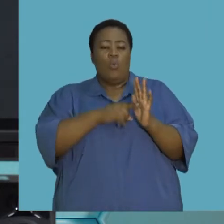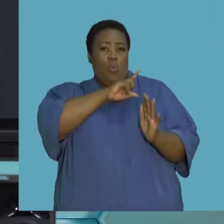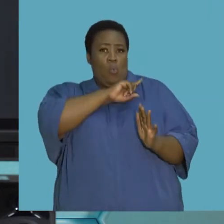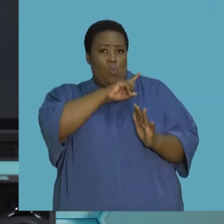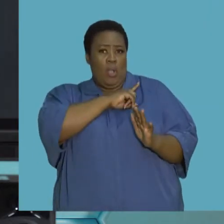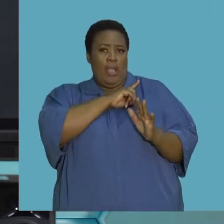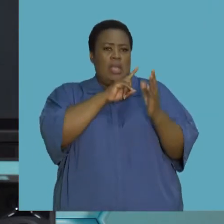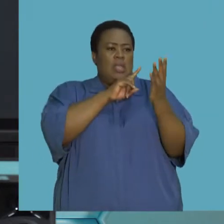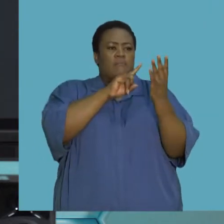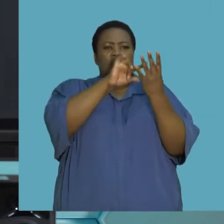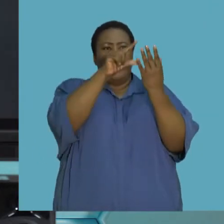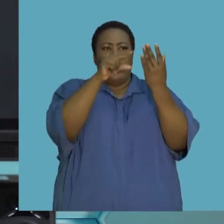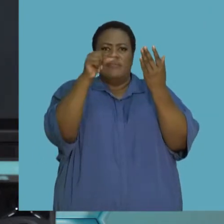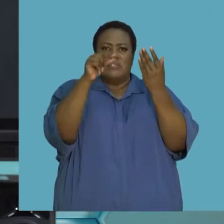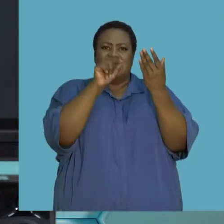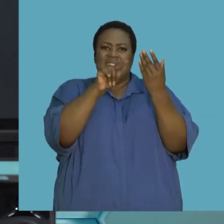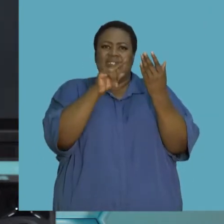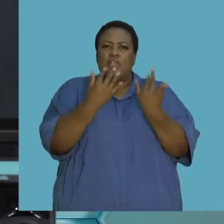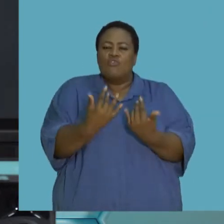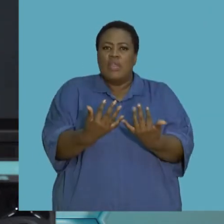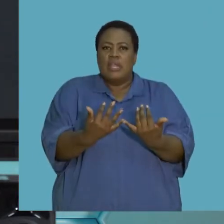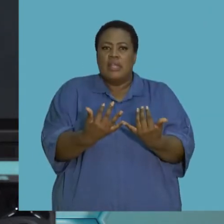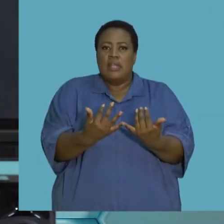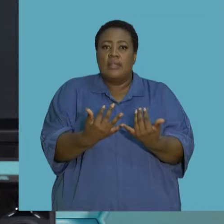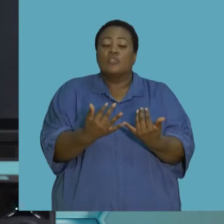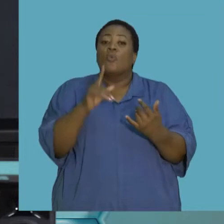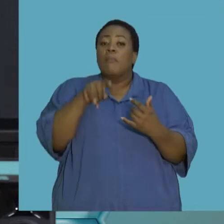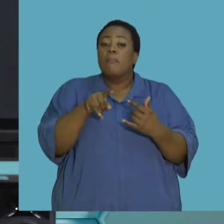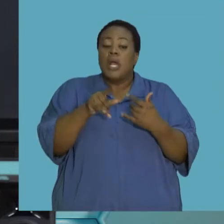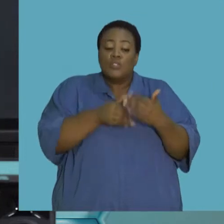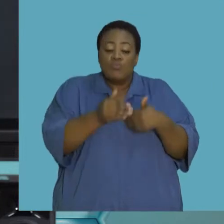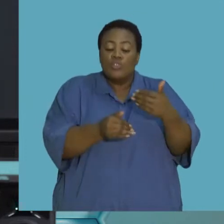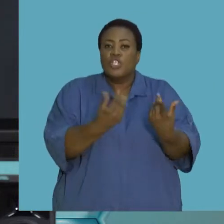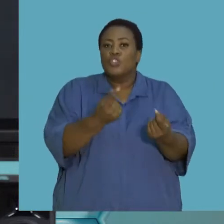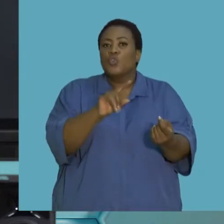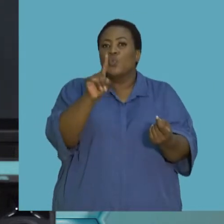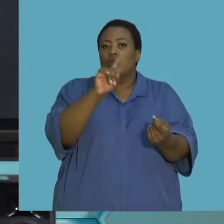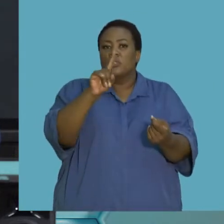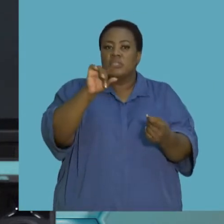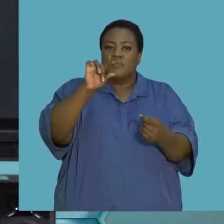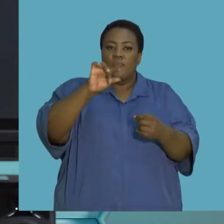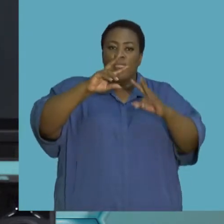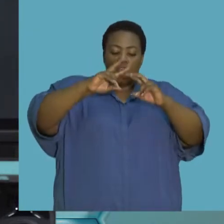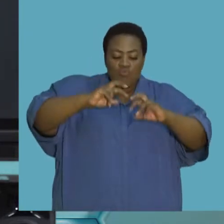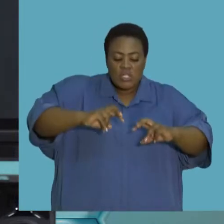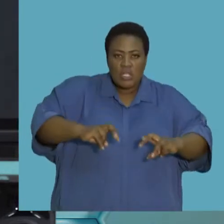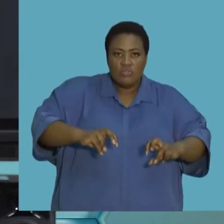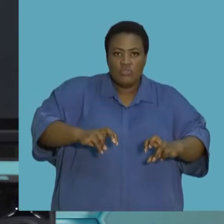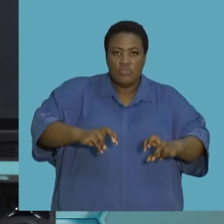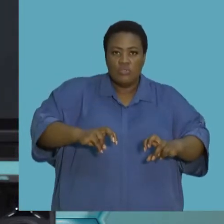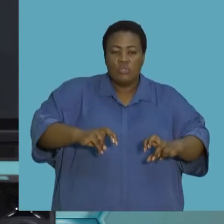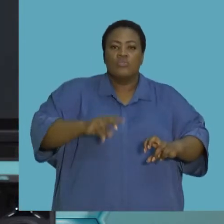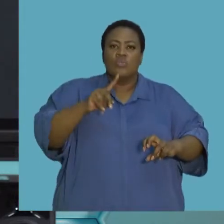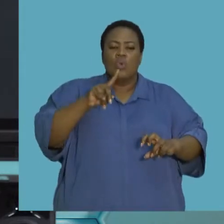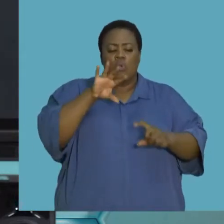green, we've got to do a specific process called research, and we've got to carry out an investigation to actually determine